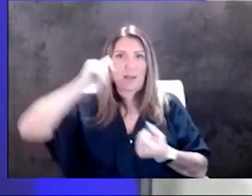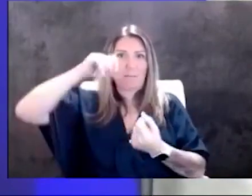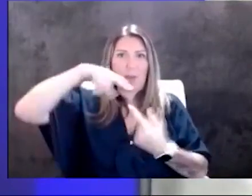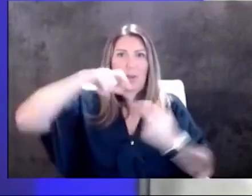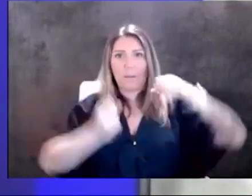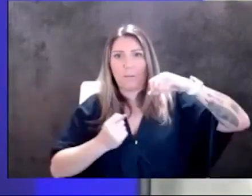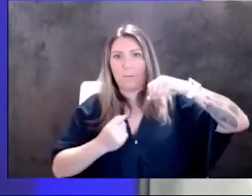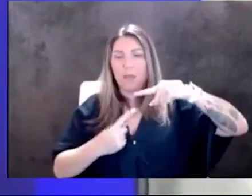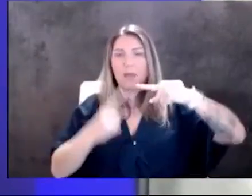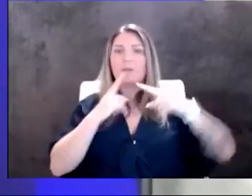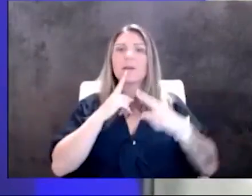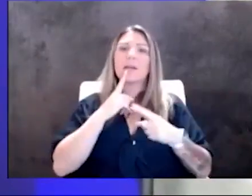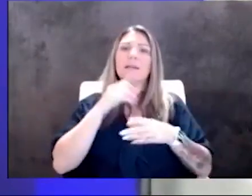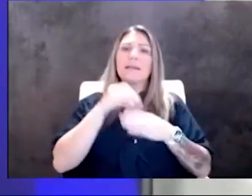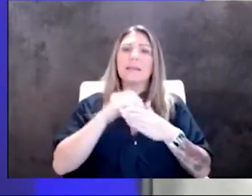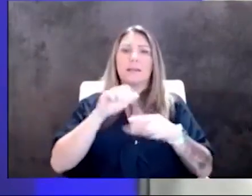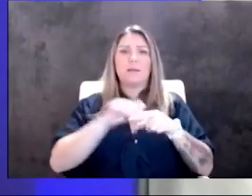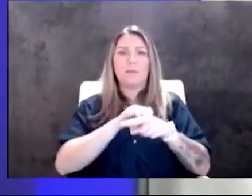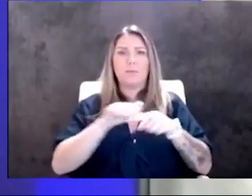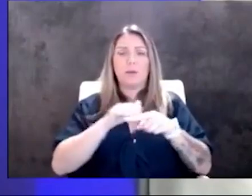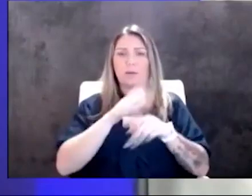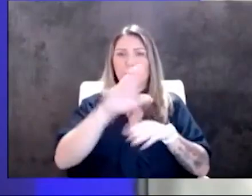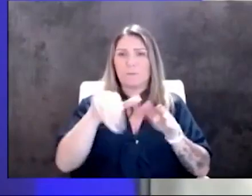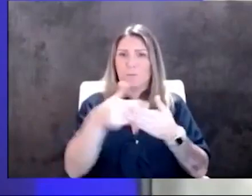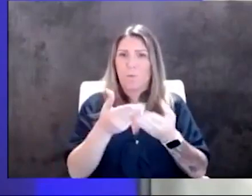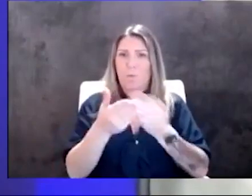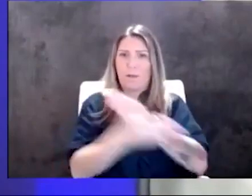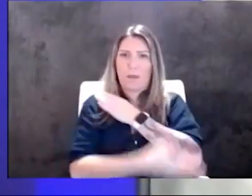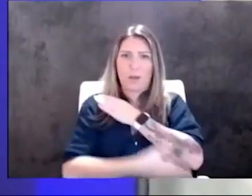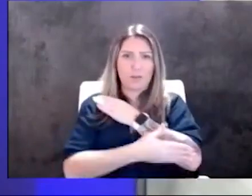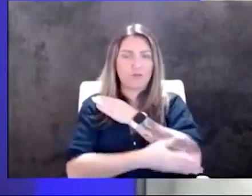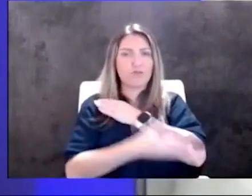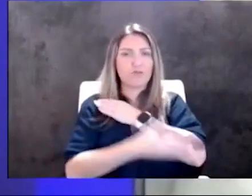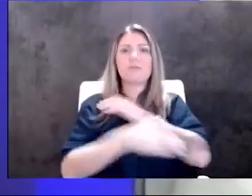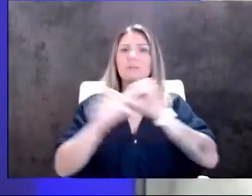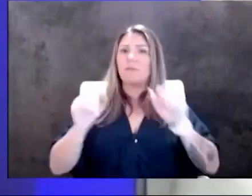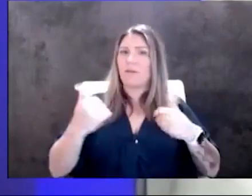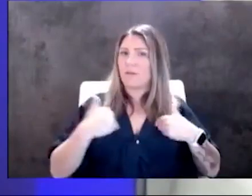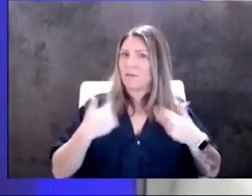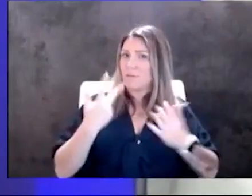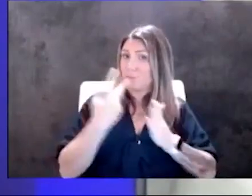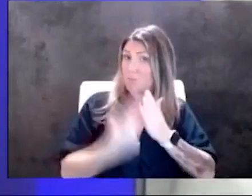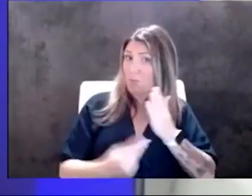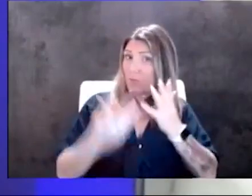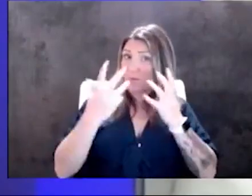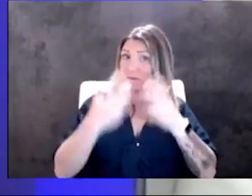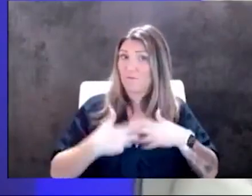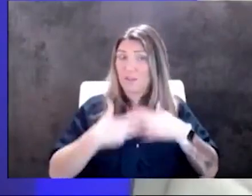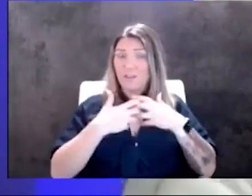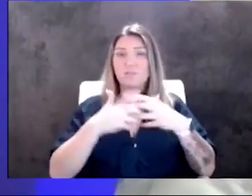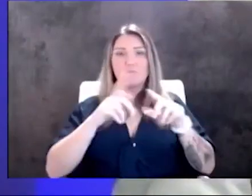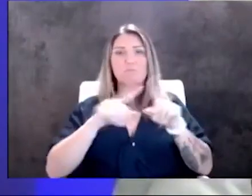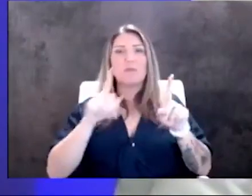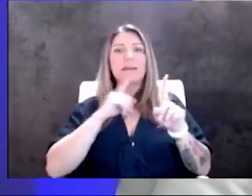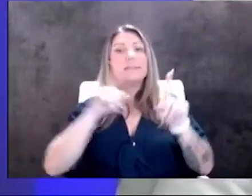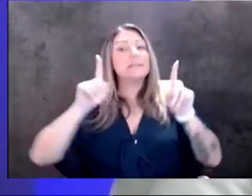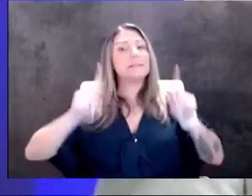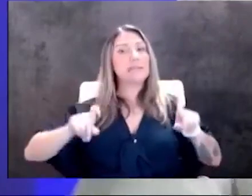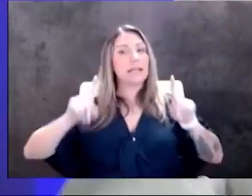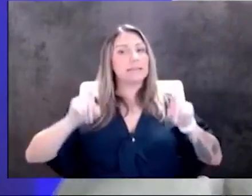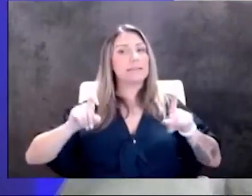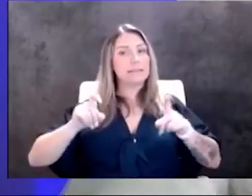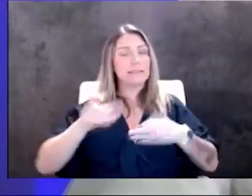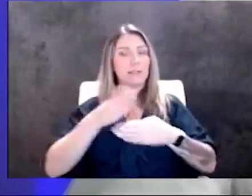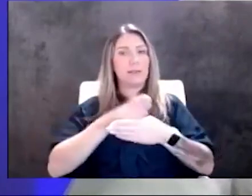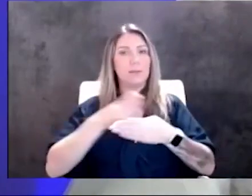done quite commonly across the country. We've published on that. You can have both devices. We just have to do quite a bit of kind of testing between the engineers of both devices to make